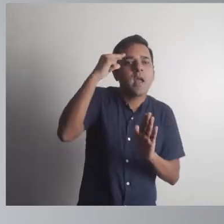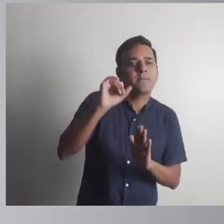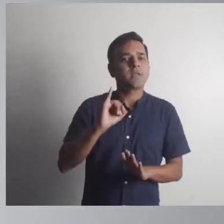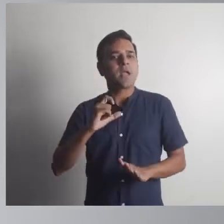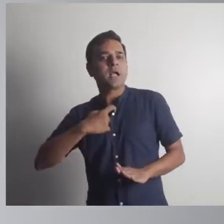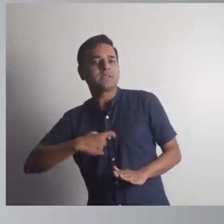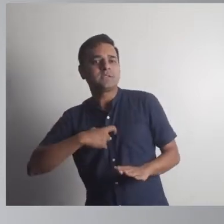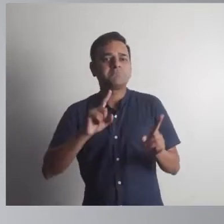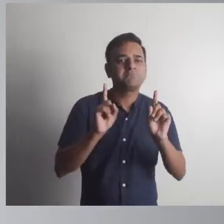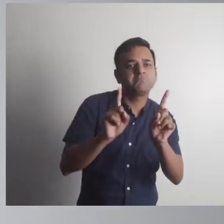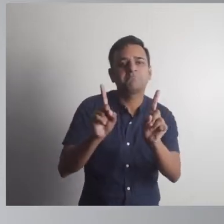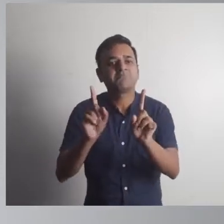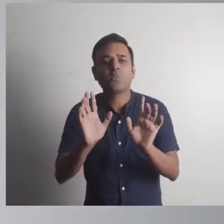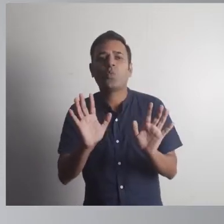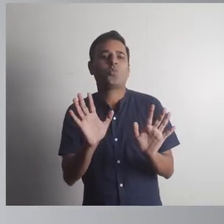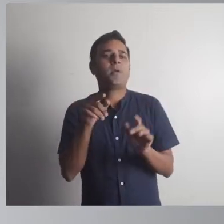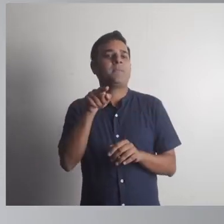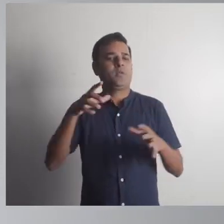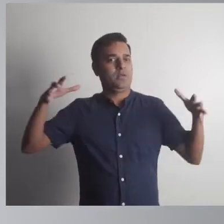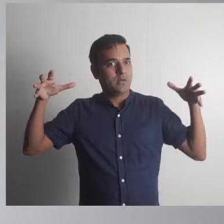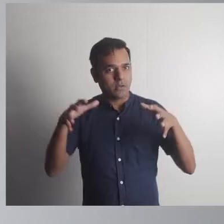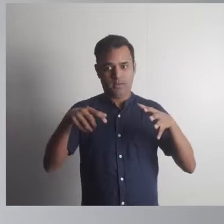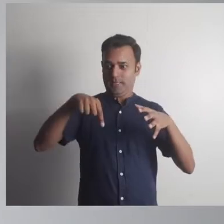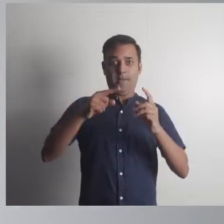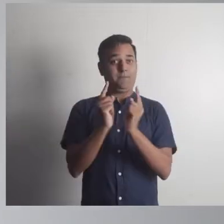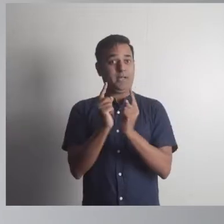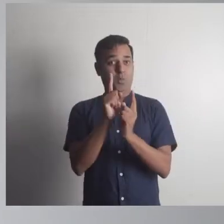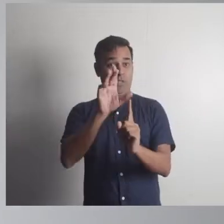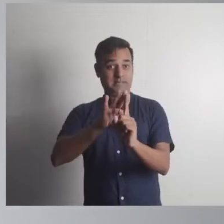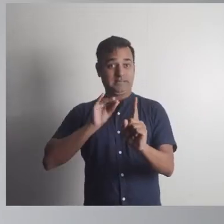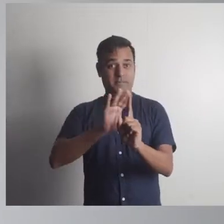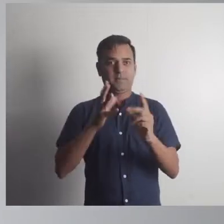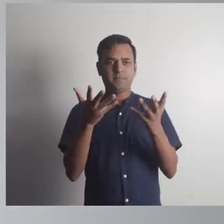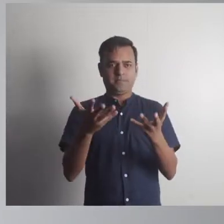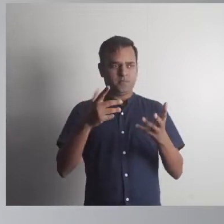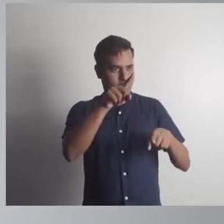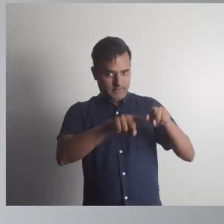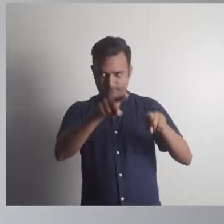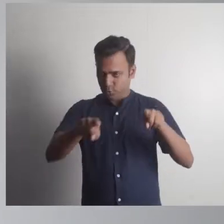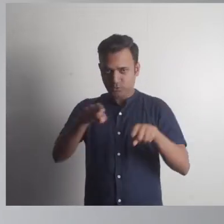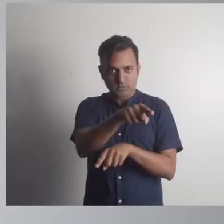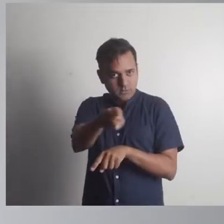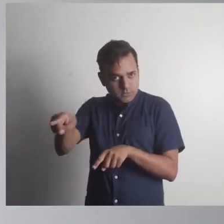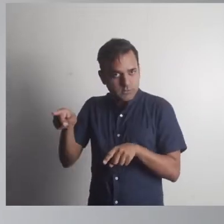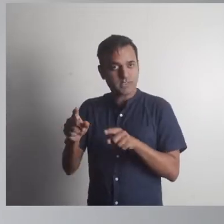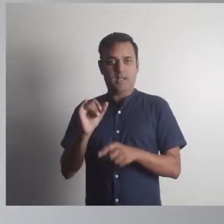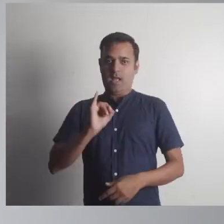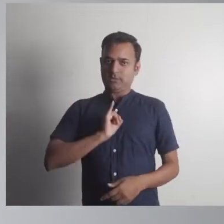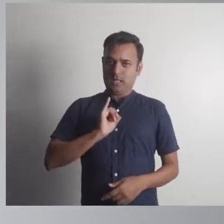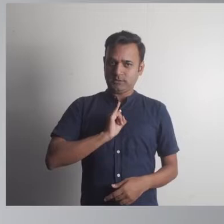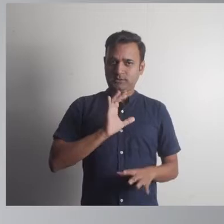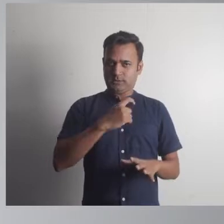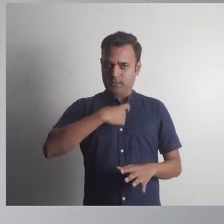a 53-year-old. I am a woman. I'm a cis woman. So I live in Nandera.